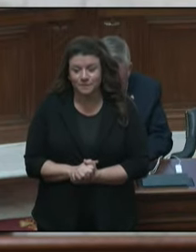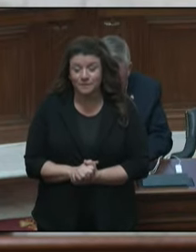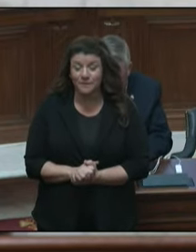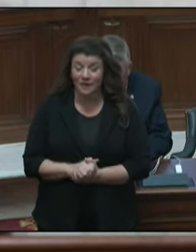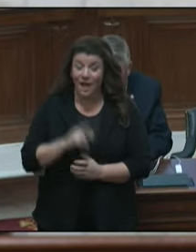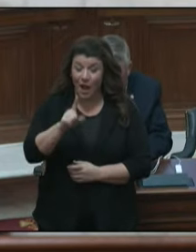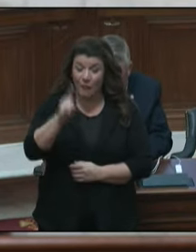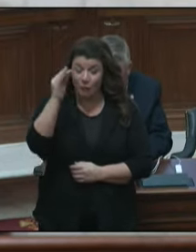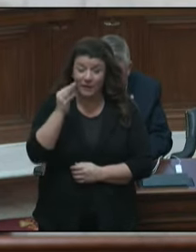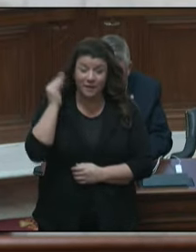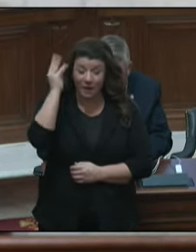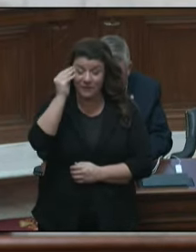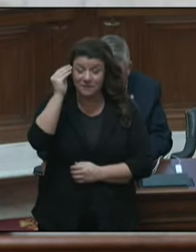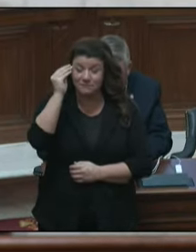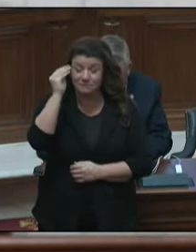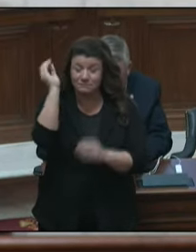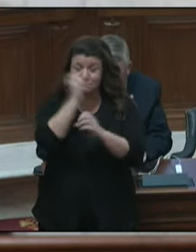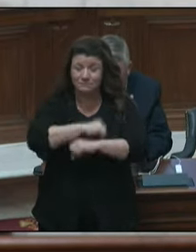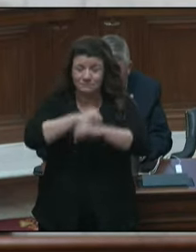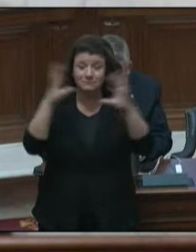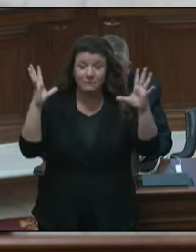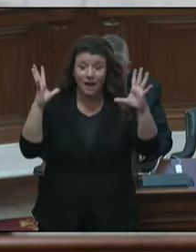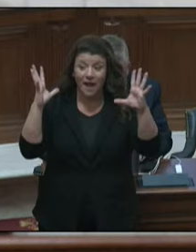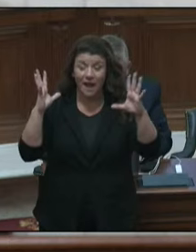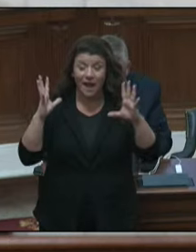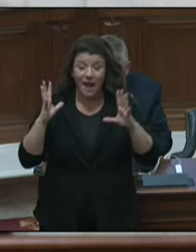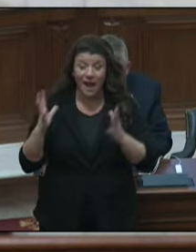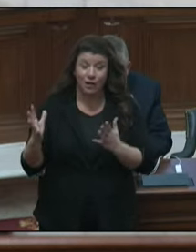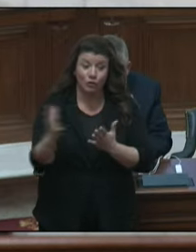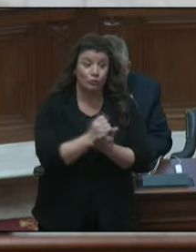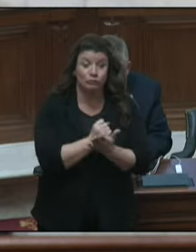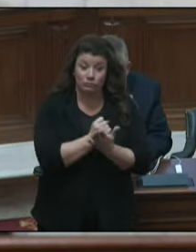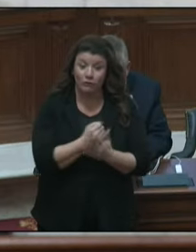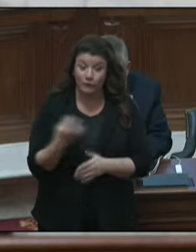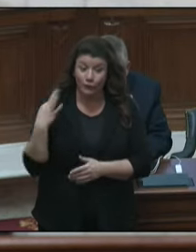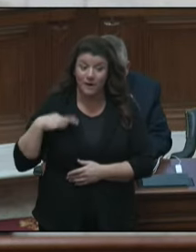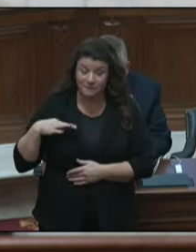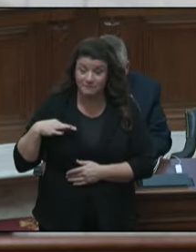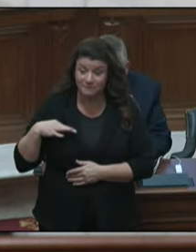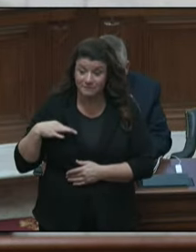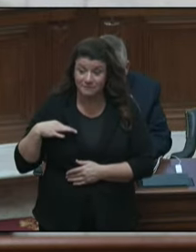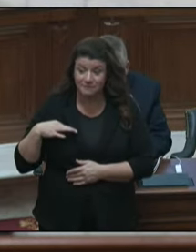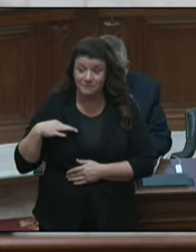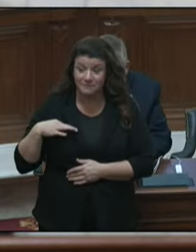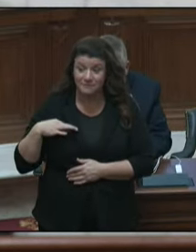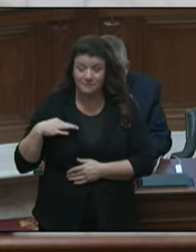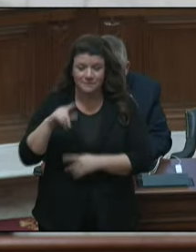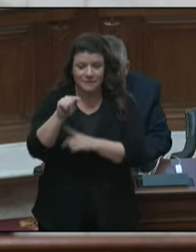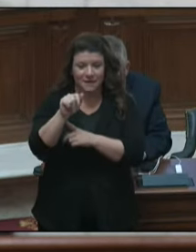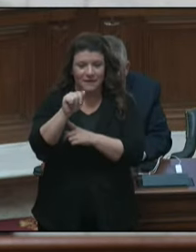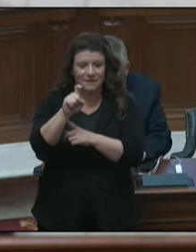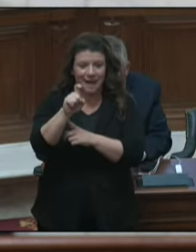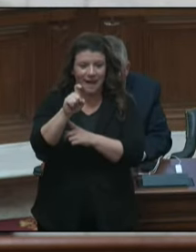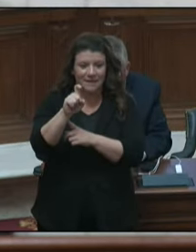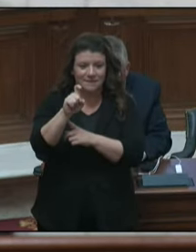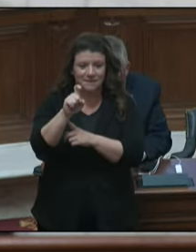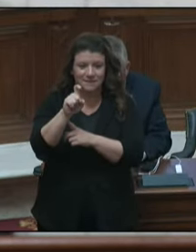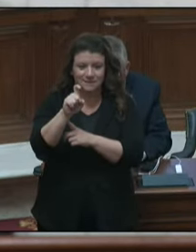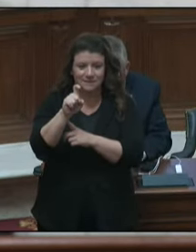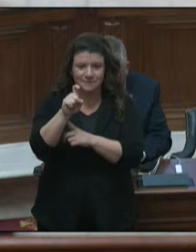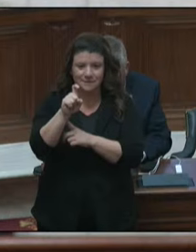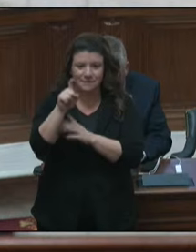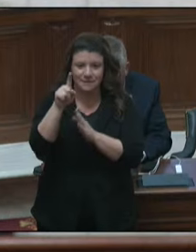Think about this, and you deserve so much credit. Tax cuts. We've